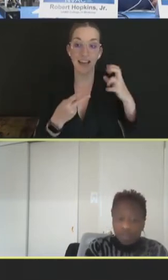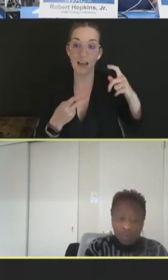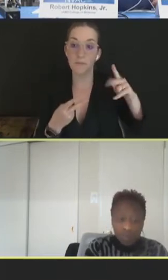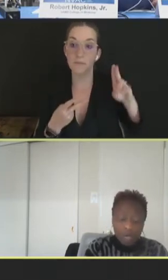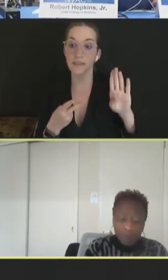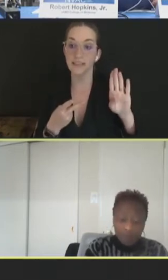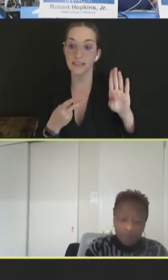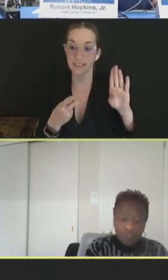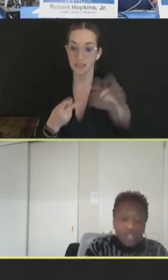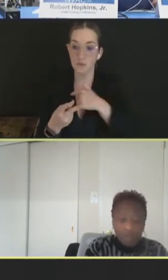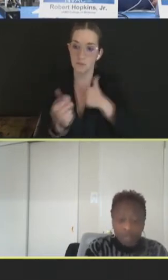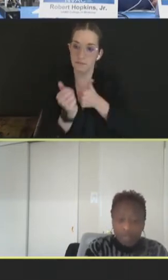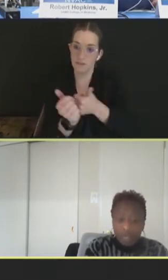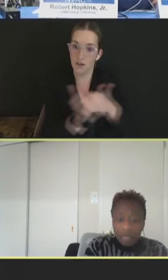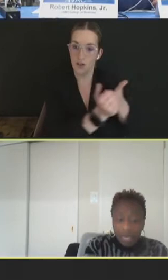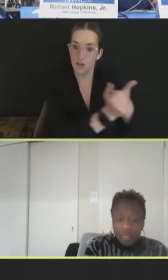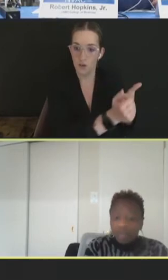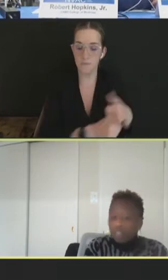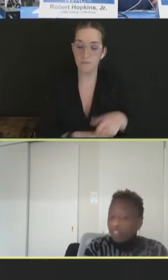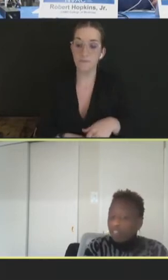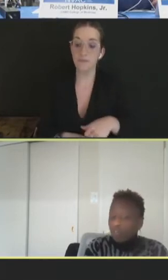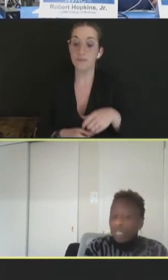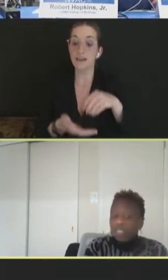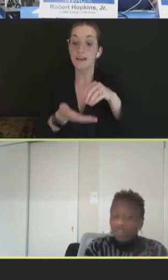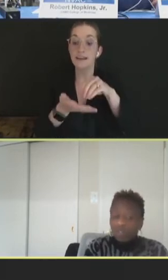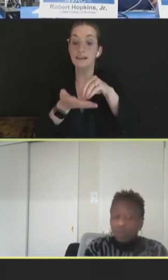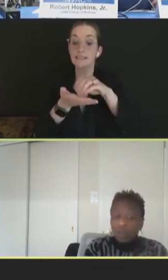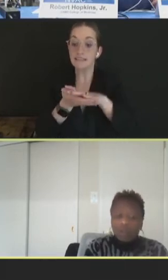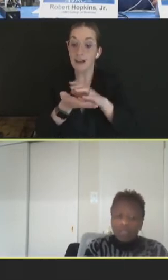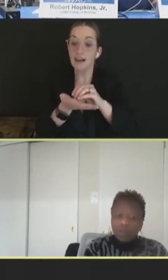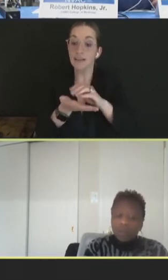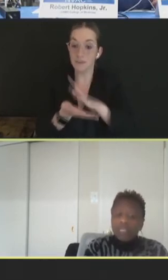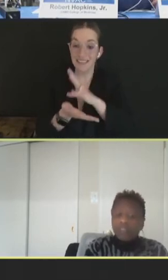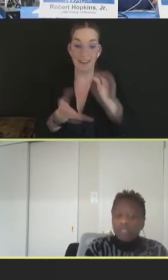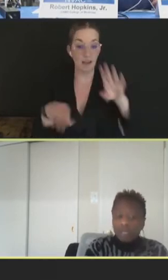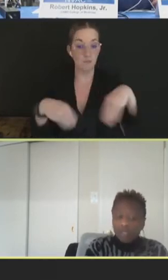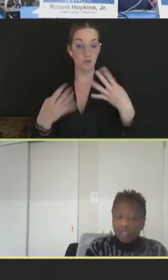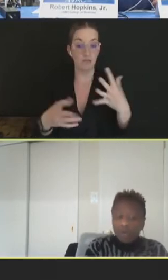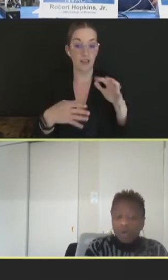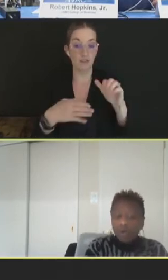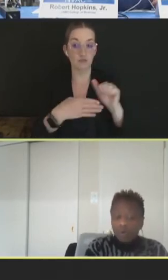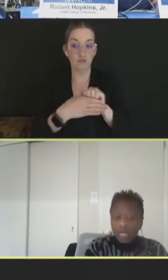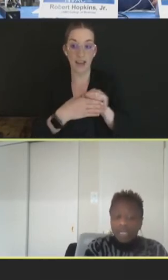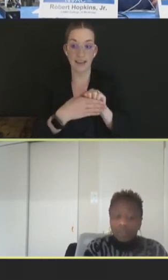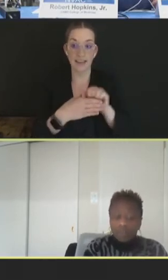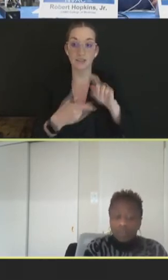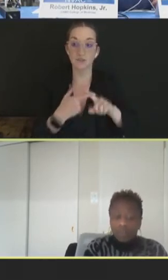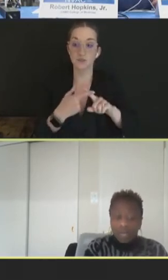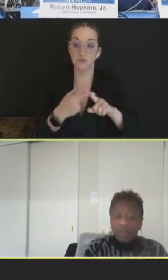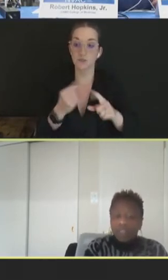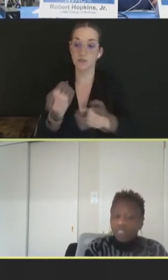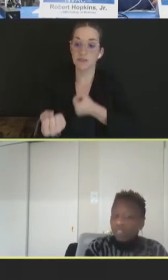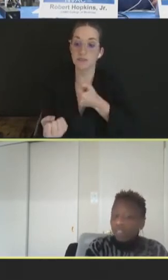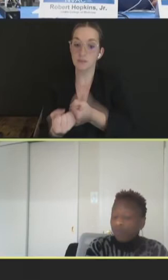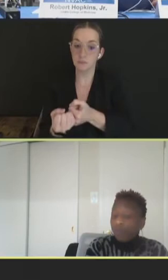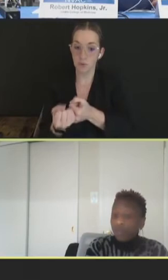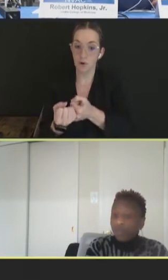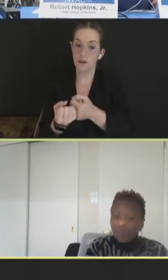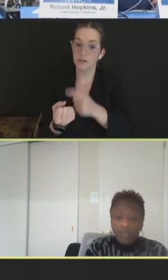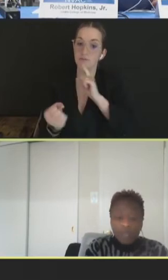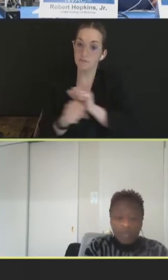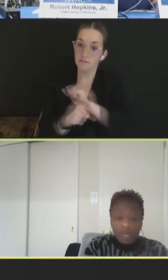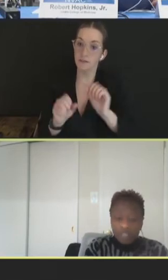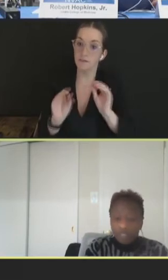guidance document and conducted training to support implementing pneumococcal and zoster recommendation in the